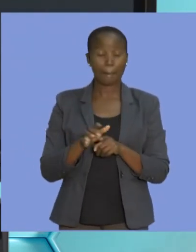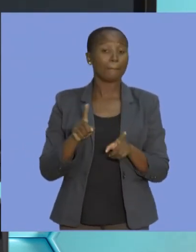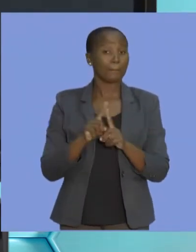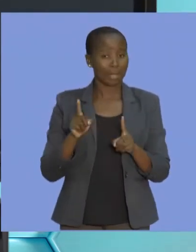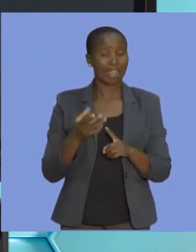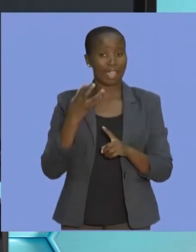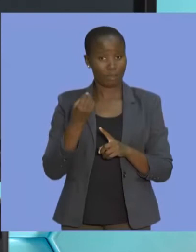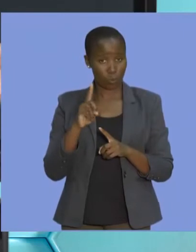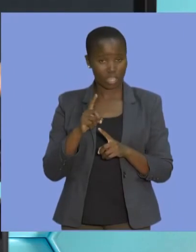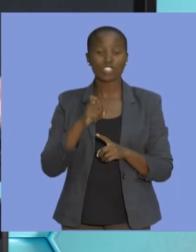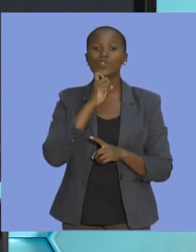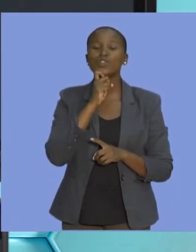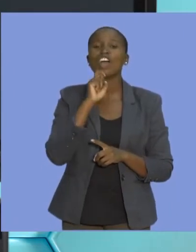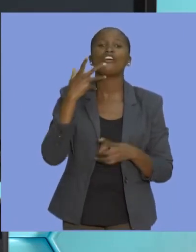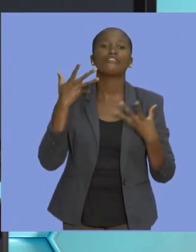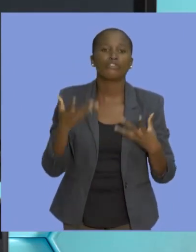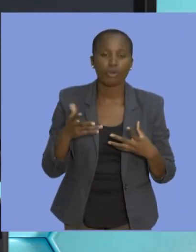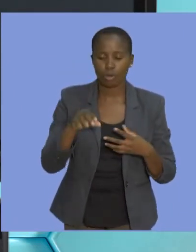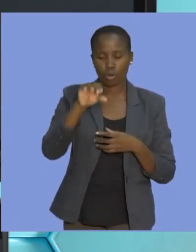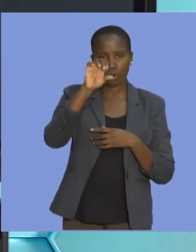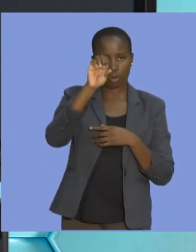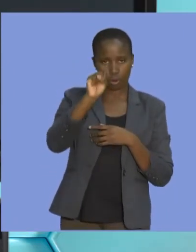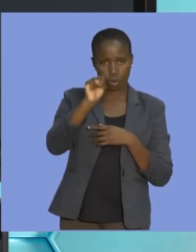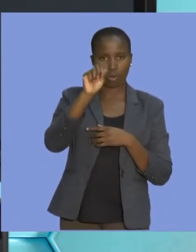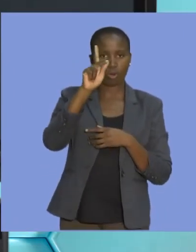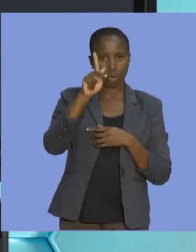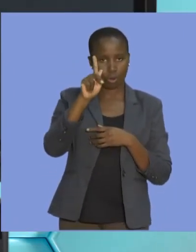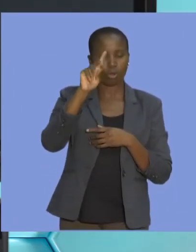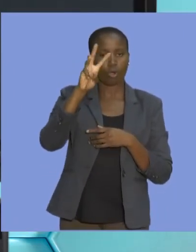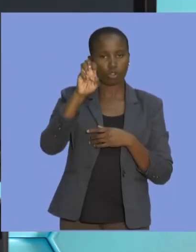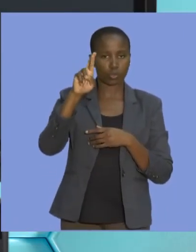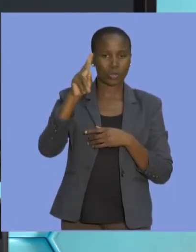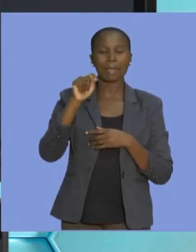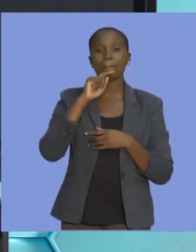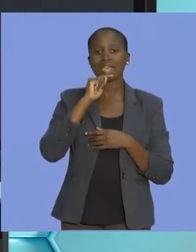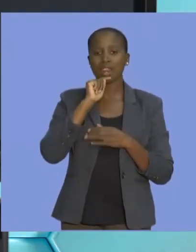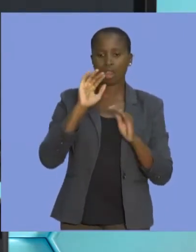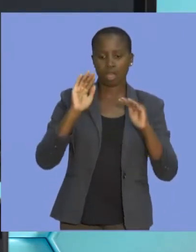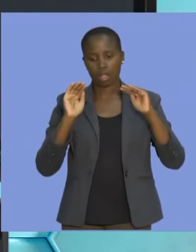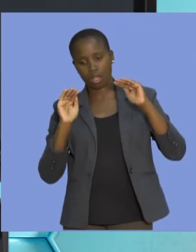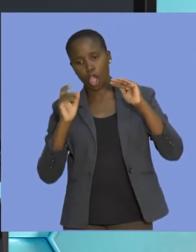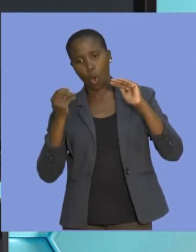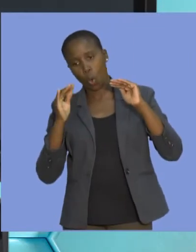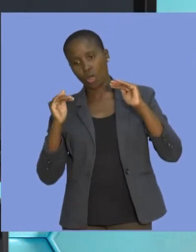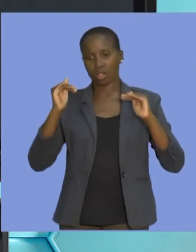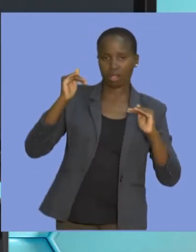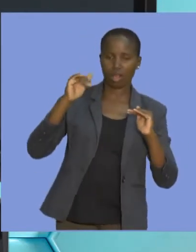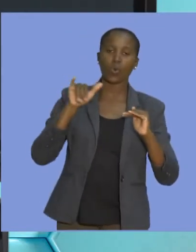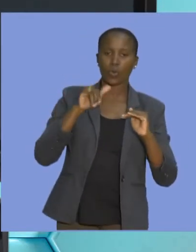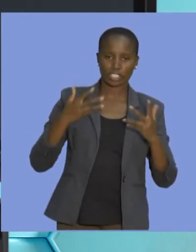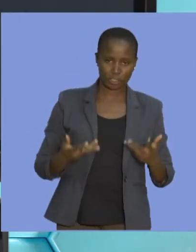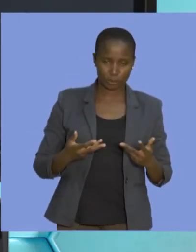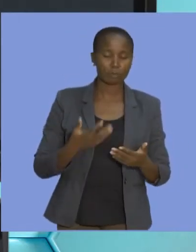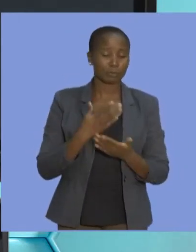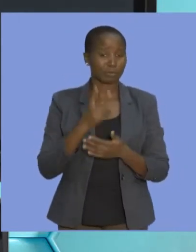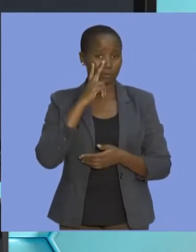data, meaning skewed to the left and skewed to the right. Very good for that. Now, let's look at what is the standard